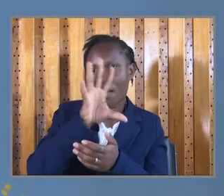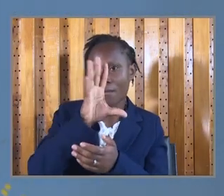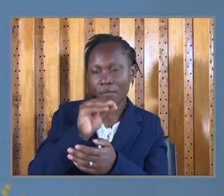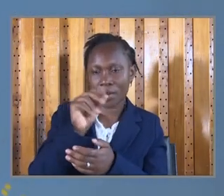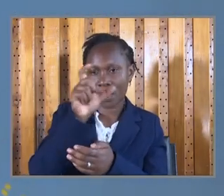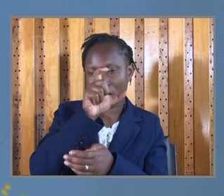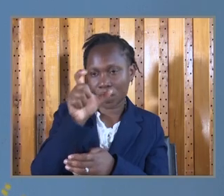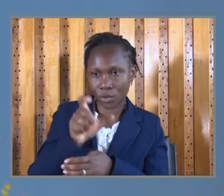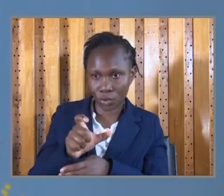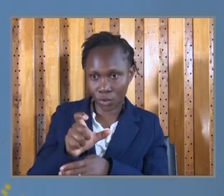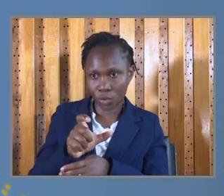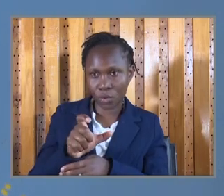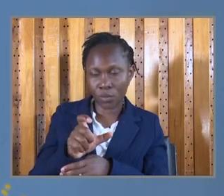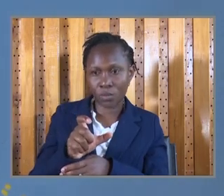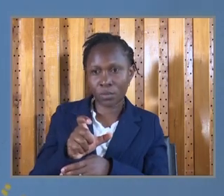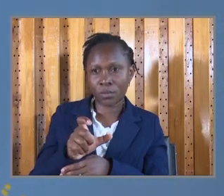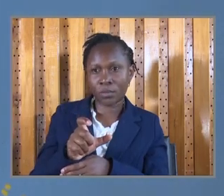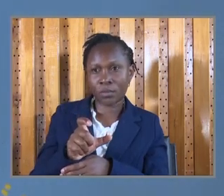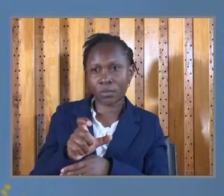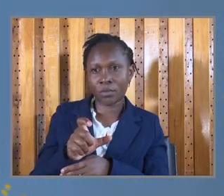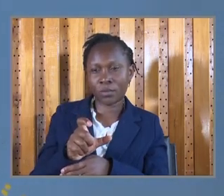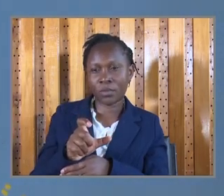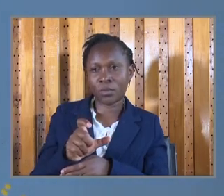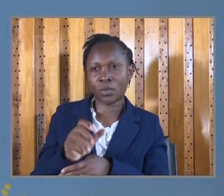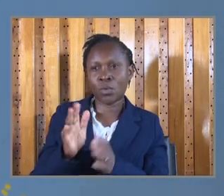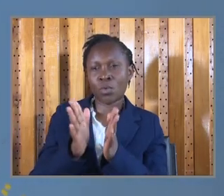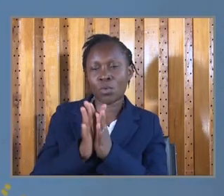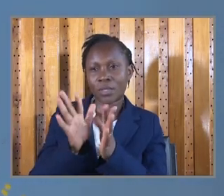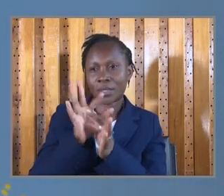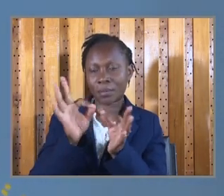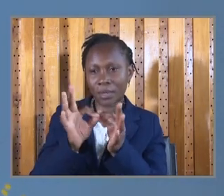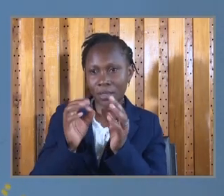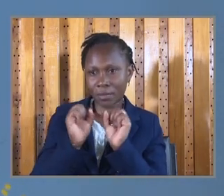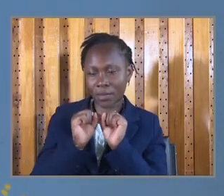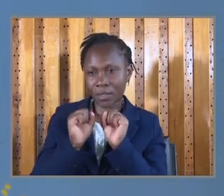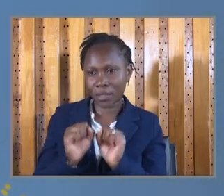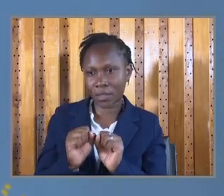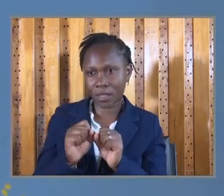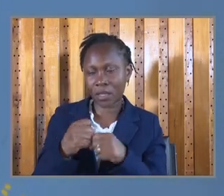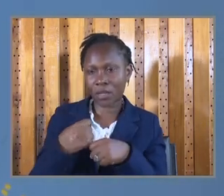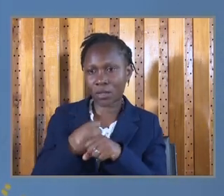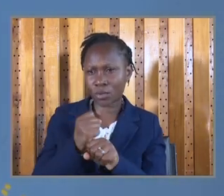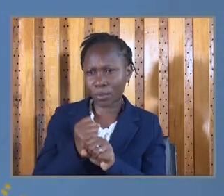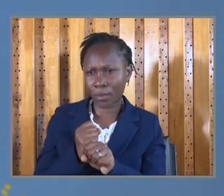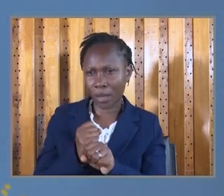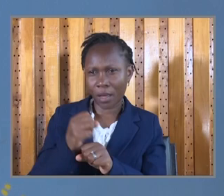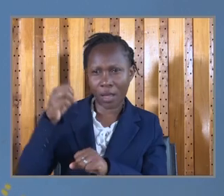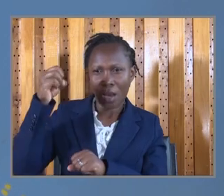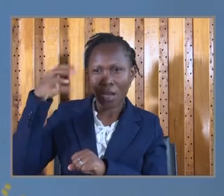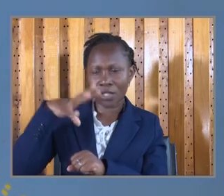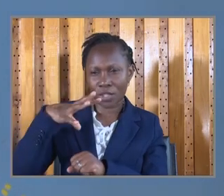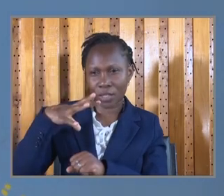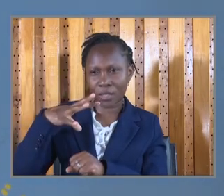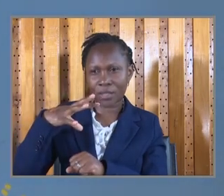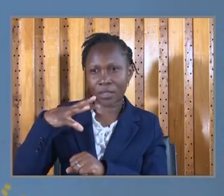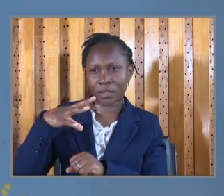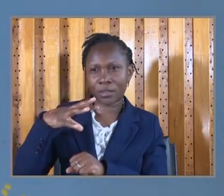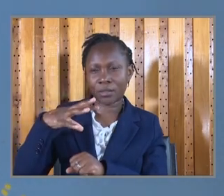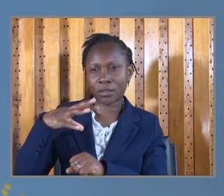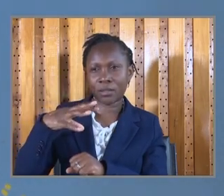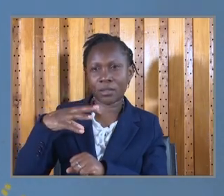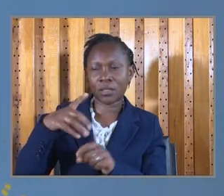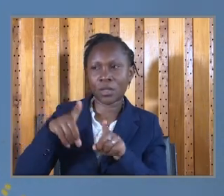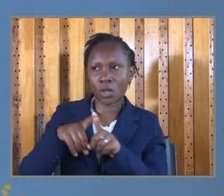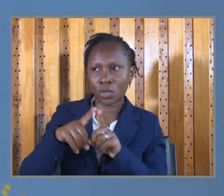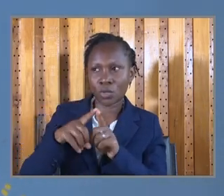is the second largest market for renewables with specific strengths and the manufacturing of electrolyzers. And European industry